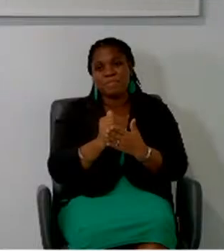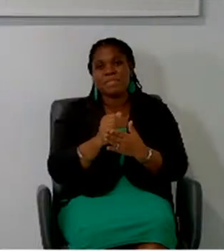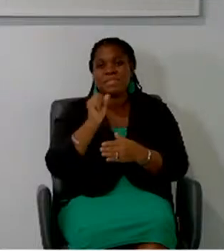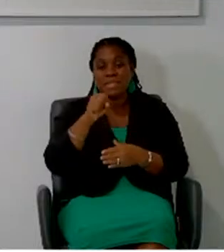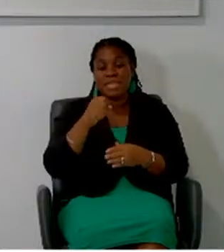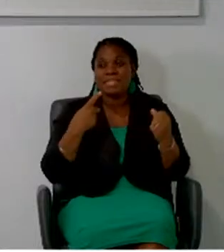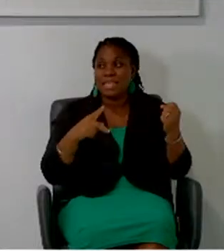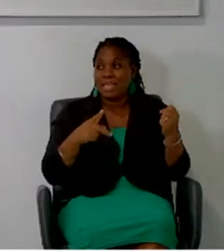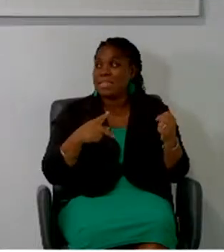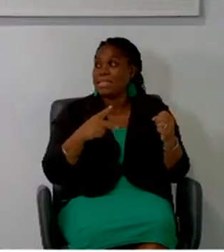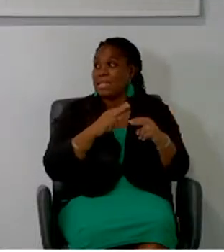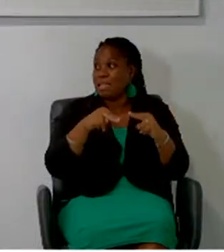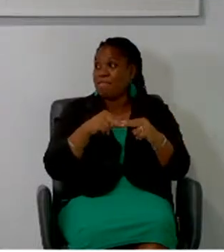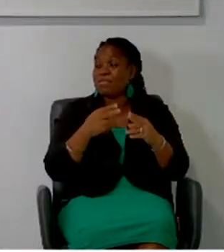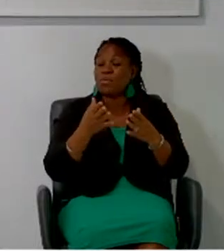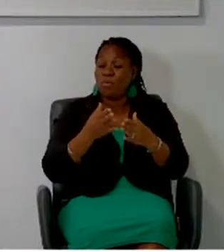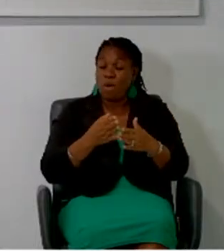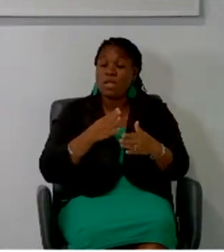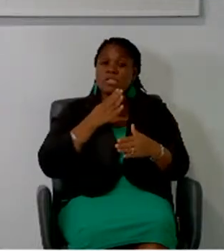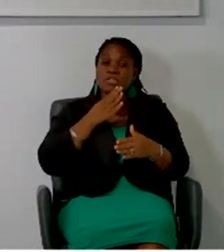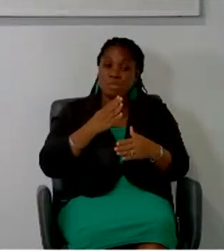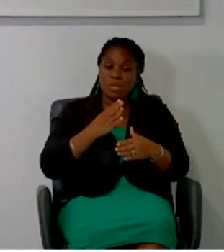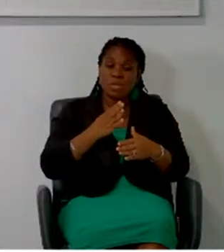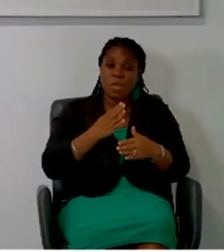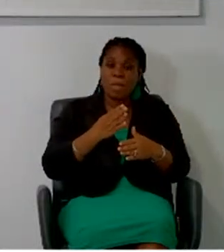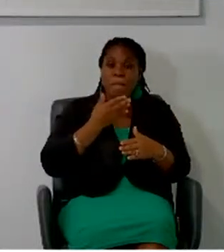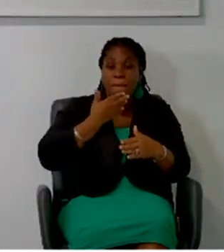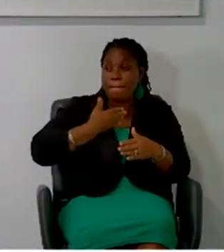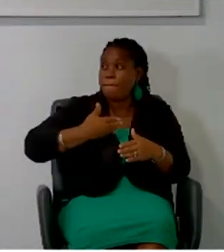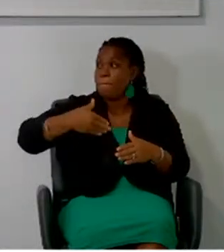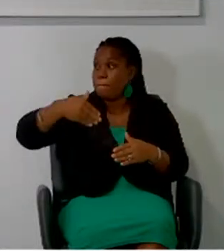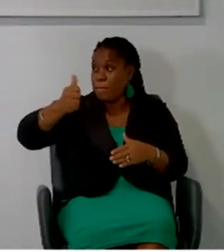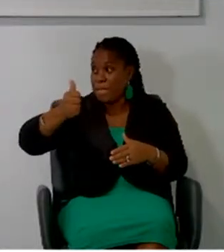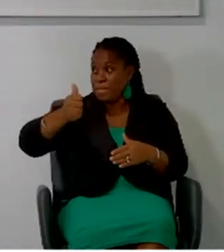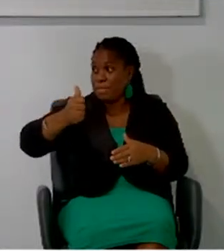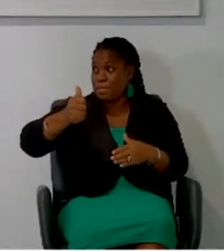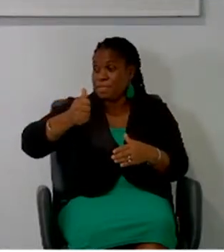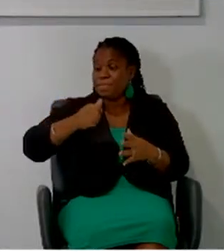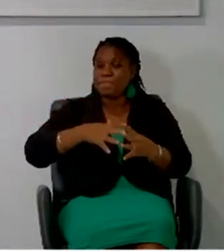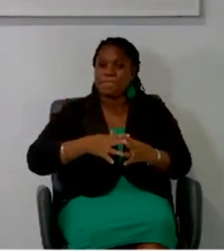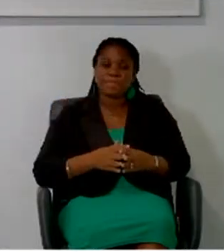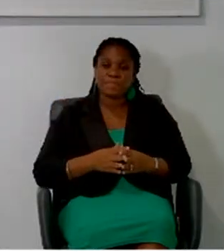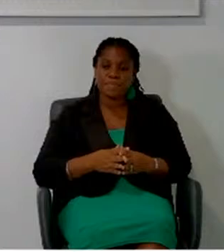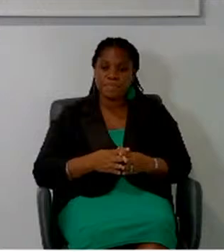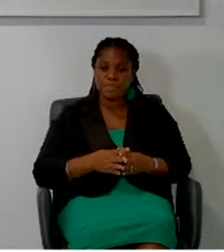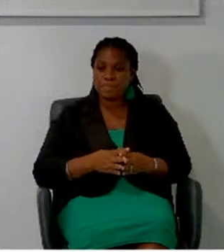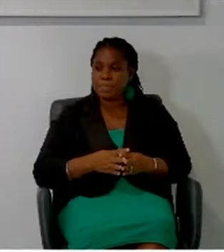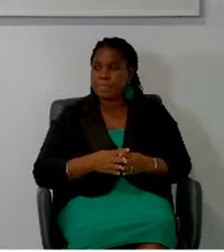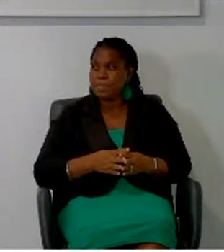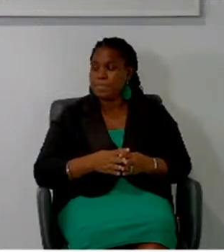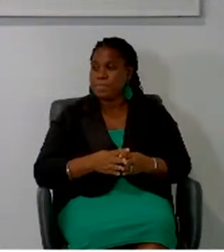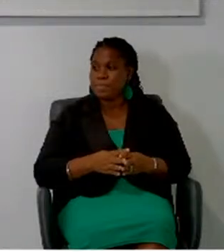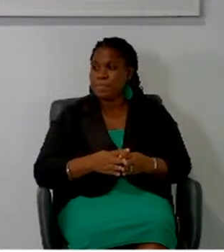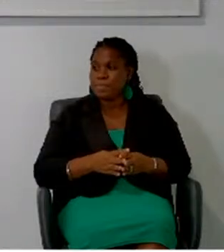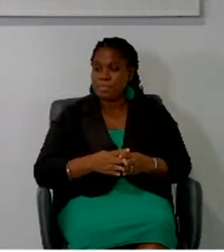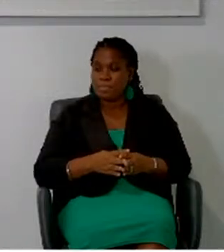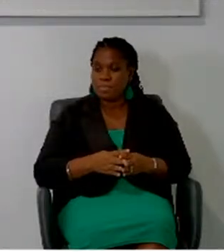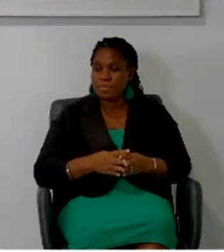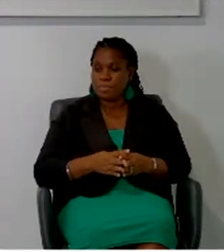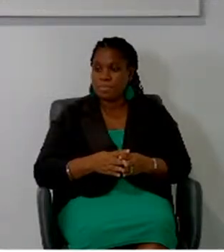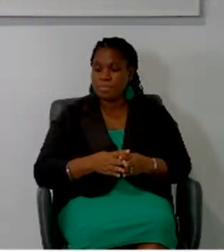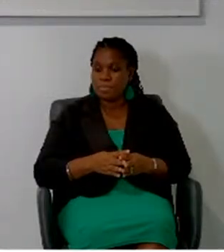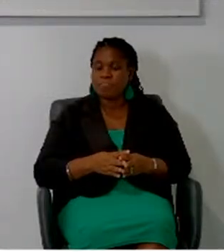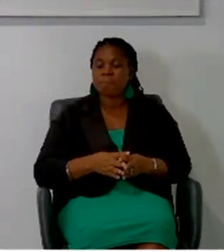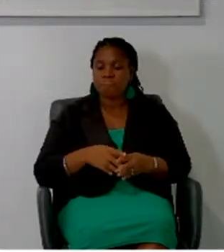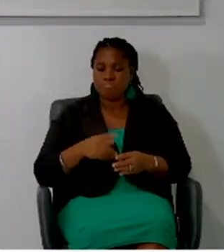become, I would say, self-sufficient when it comes to our food production. And they are helping